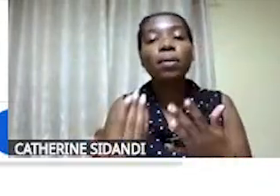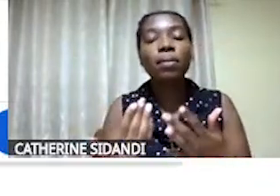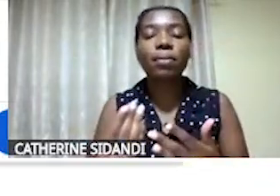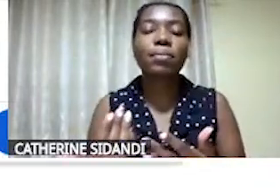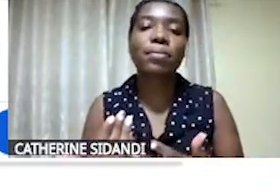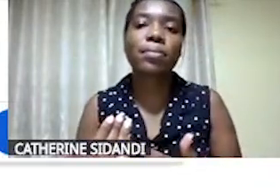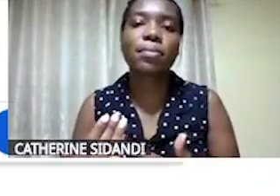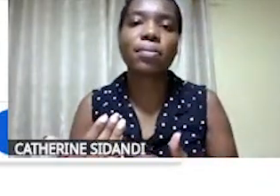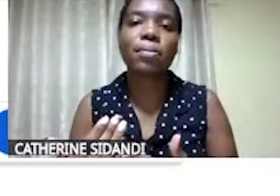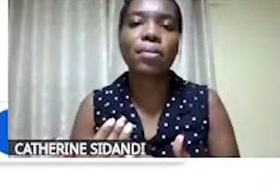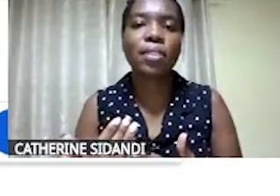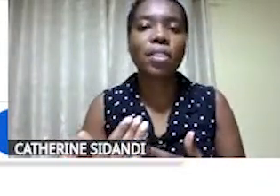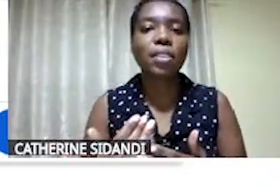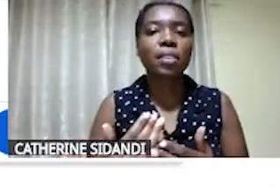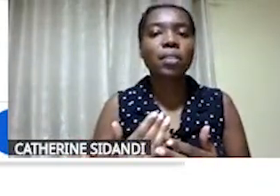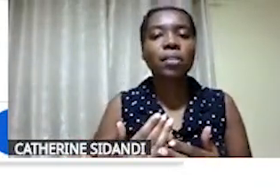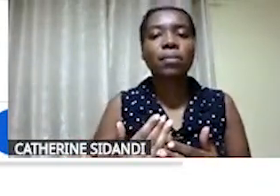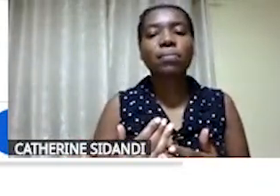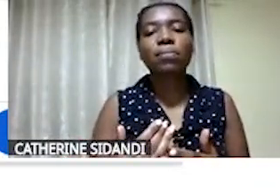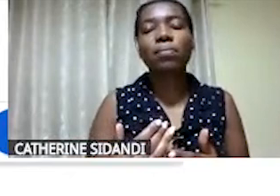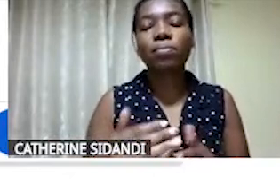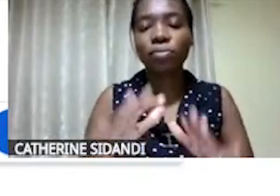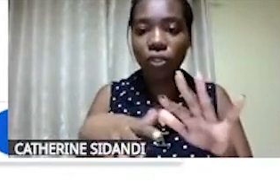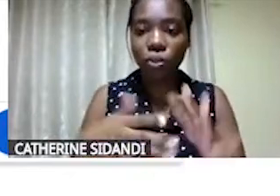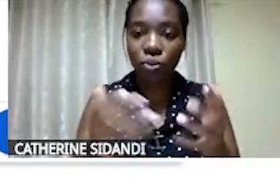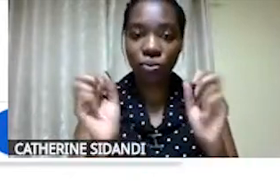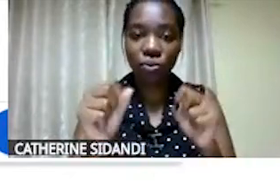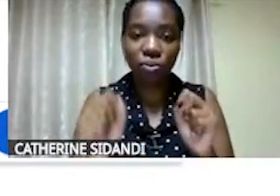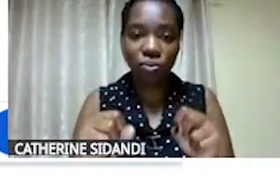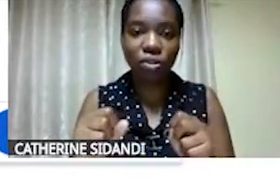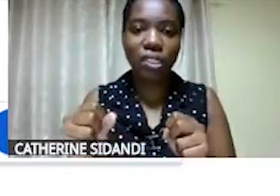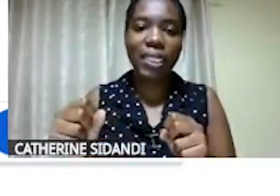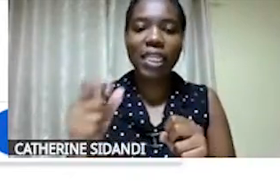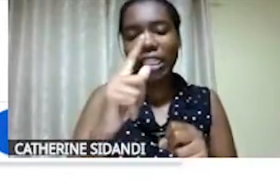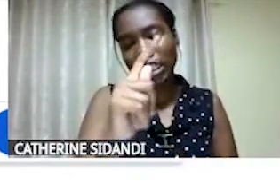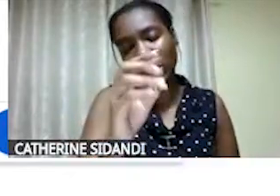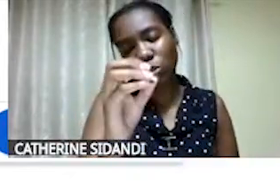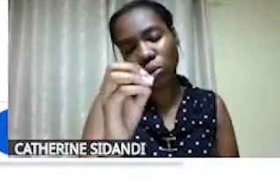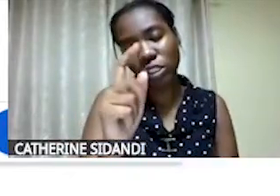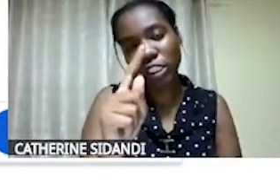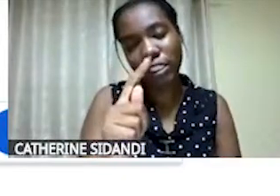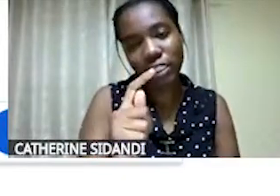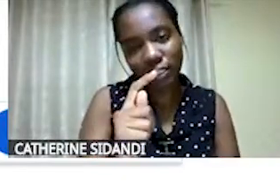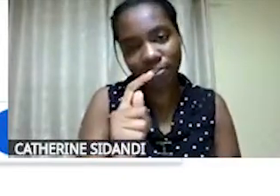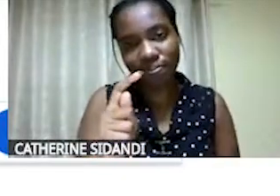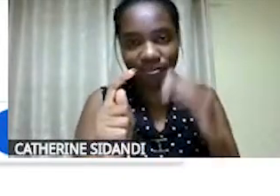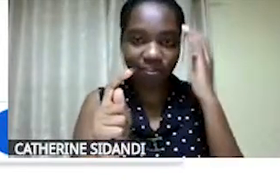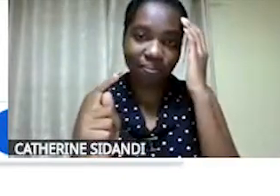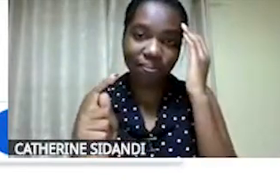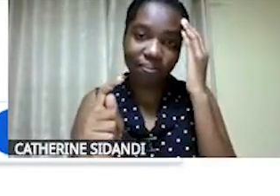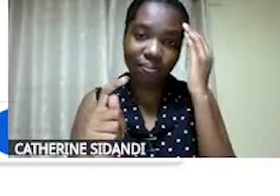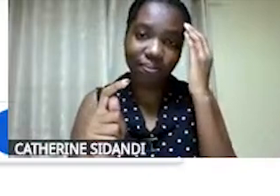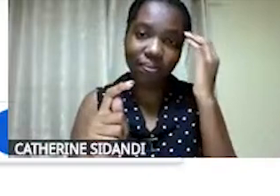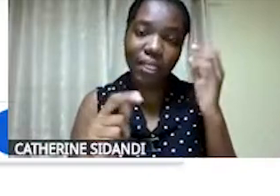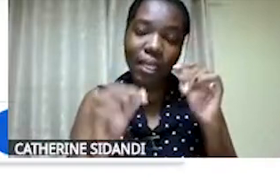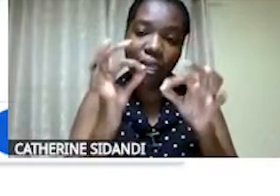you can say some others use turnaround time. If turnaround time is what you're